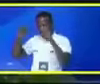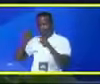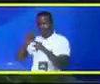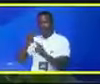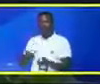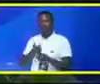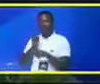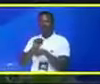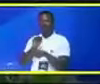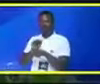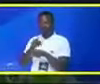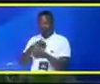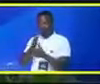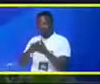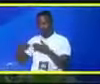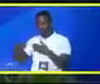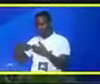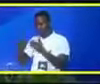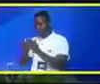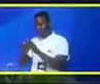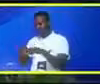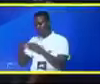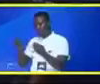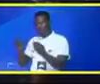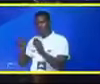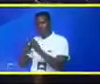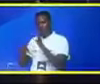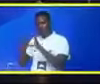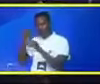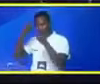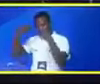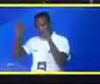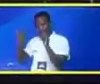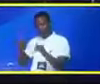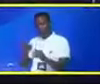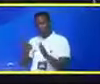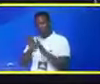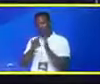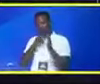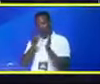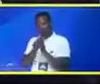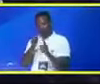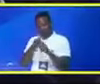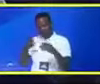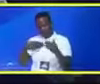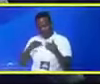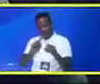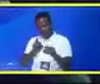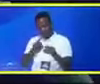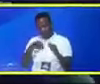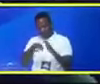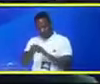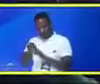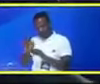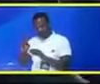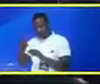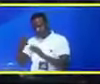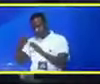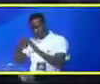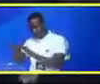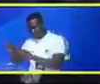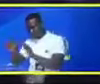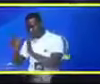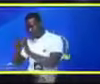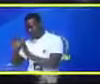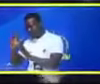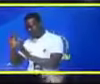There are doors that open men to the realms of influence. The Bible says he passed the first door, the second door, then he